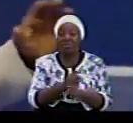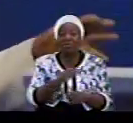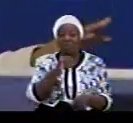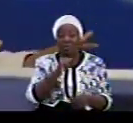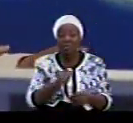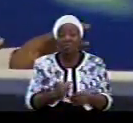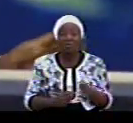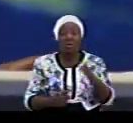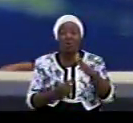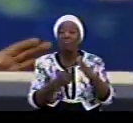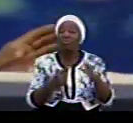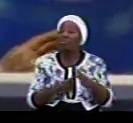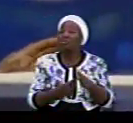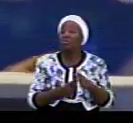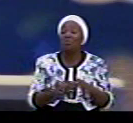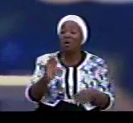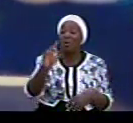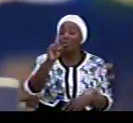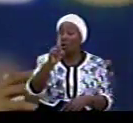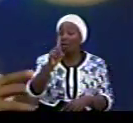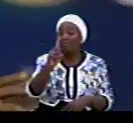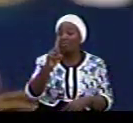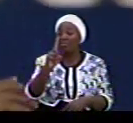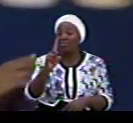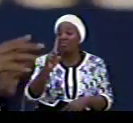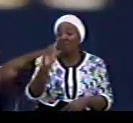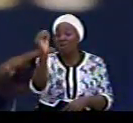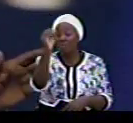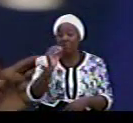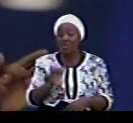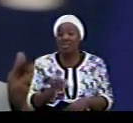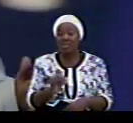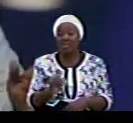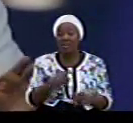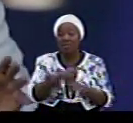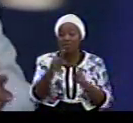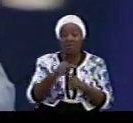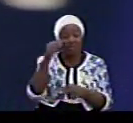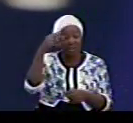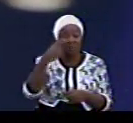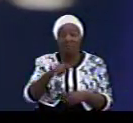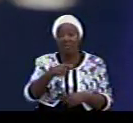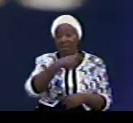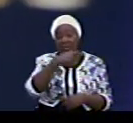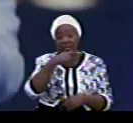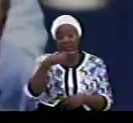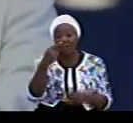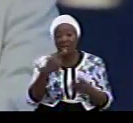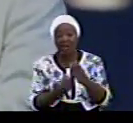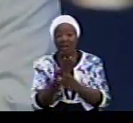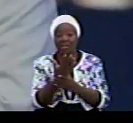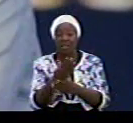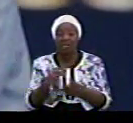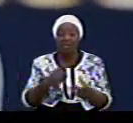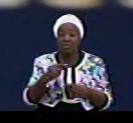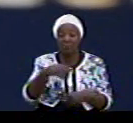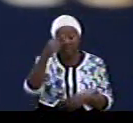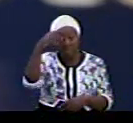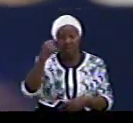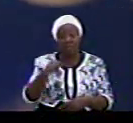you think of the earth, you think of the grass, you think of the